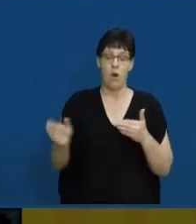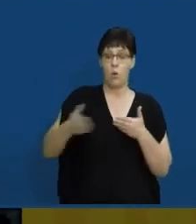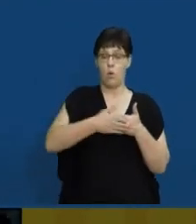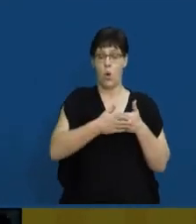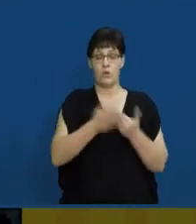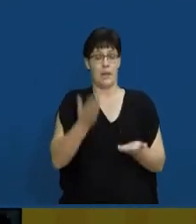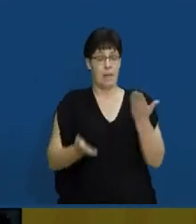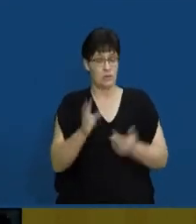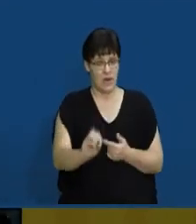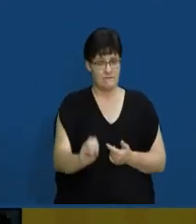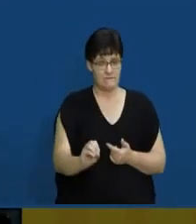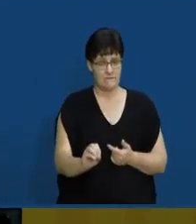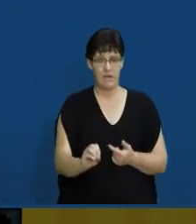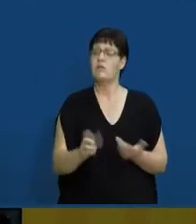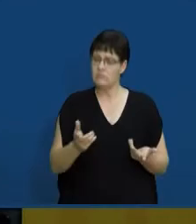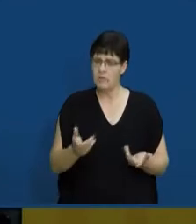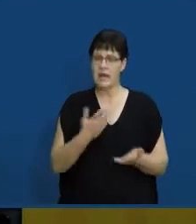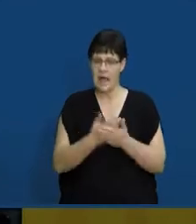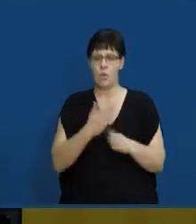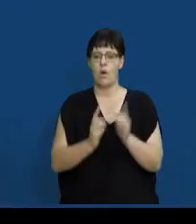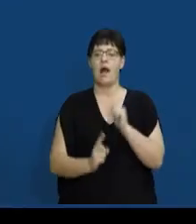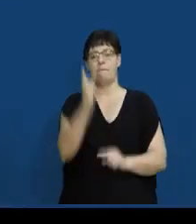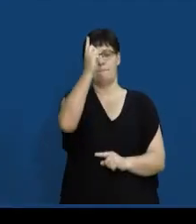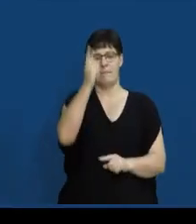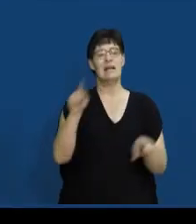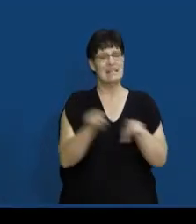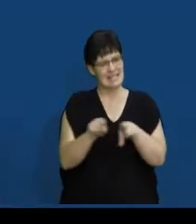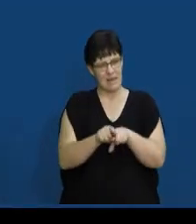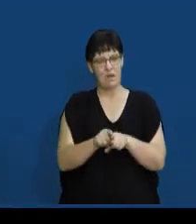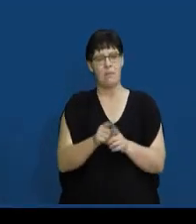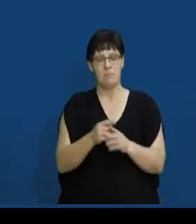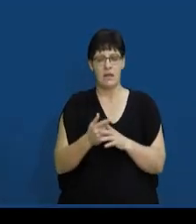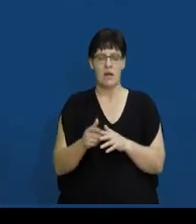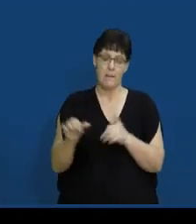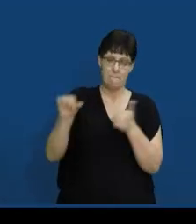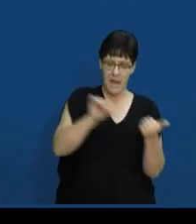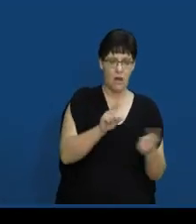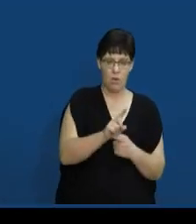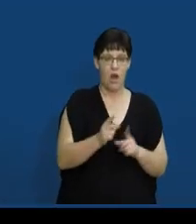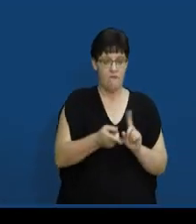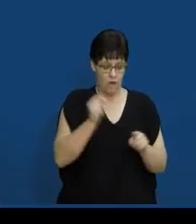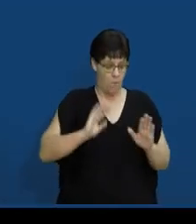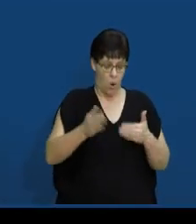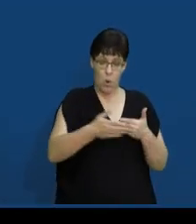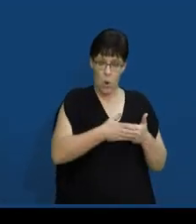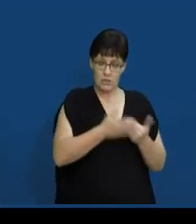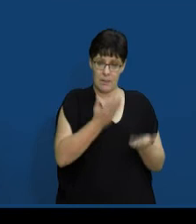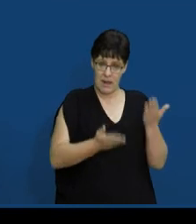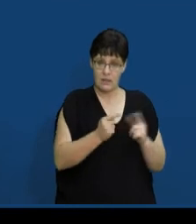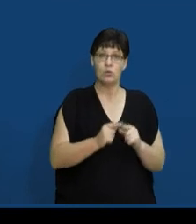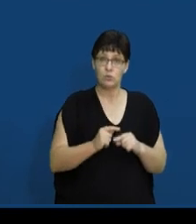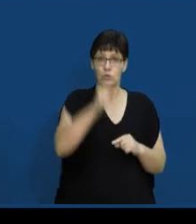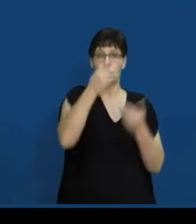then certainly you've got to work upwards. Like you've just seen, we've worked back from the closing balance to the